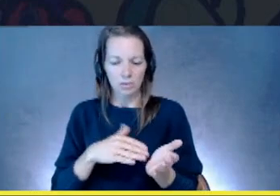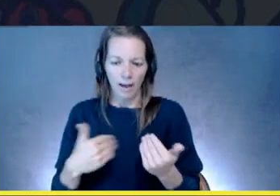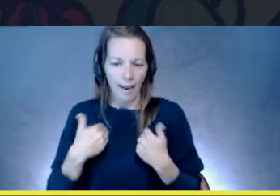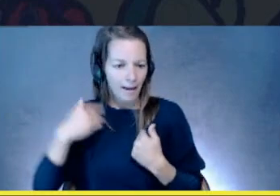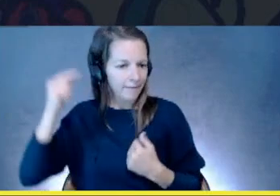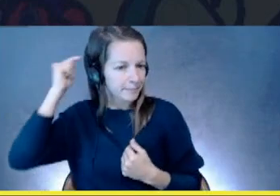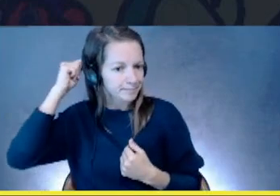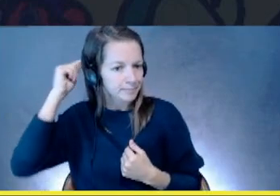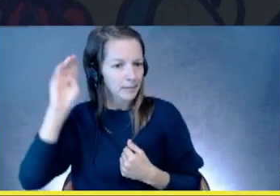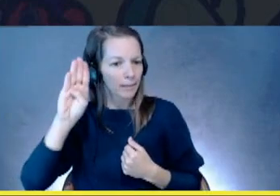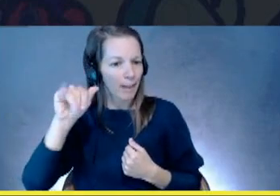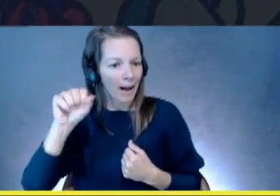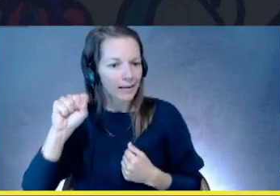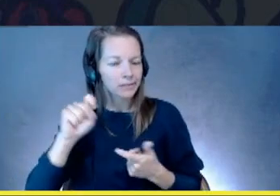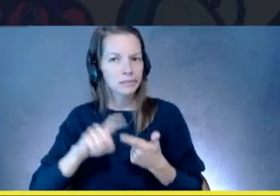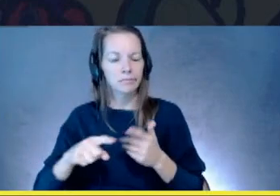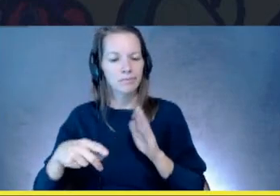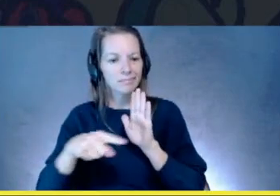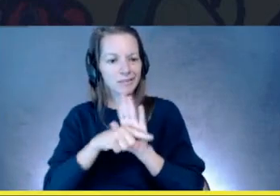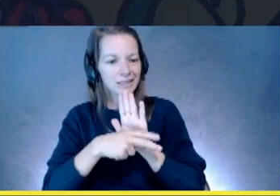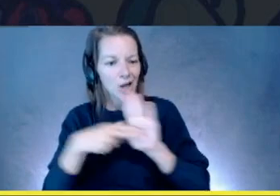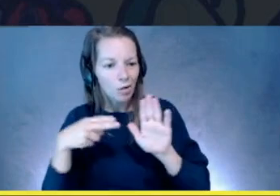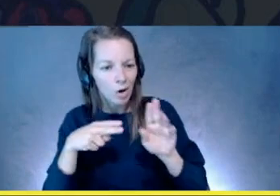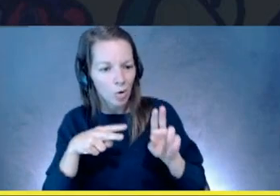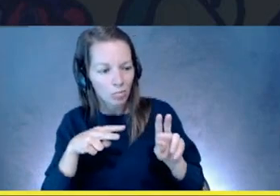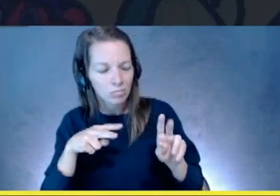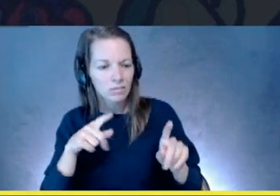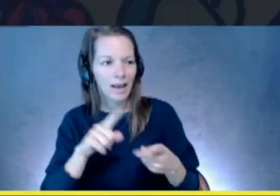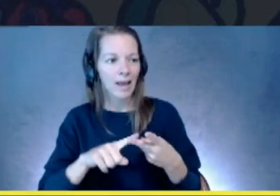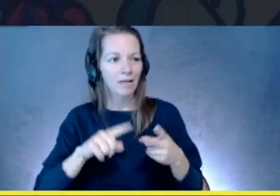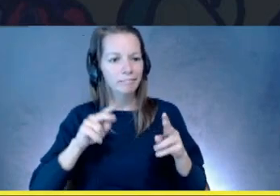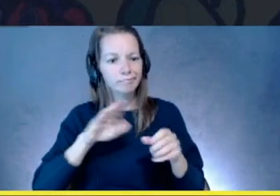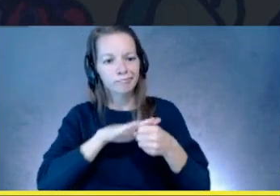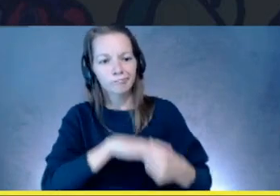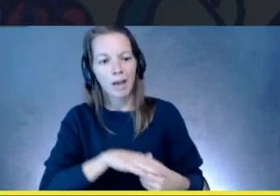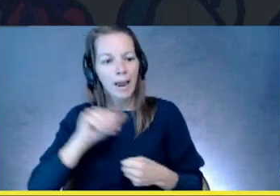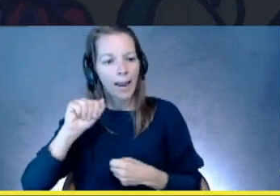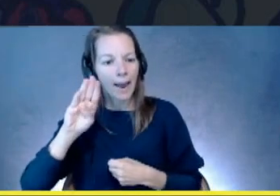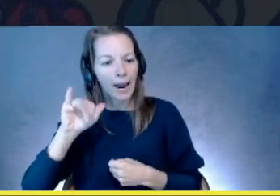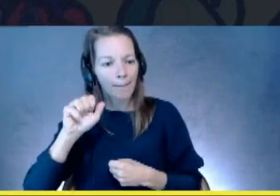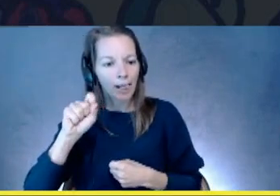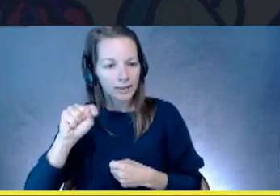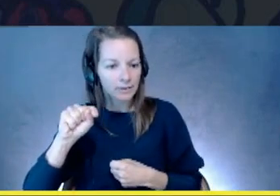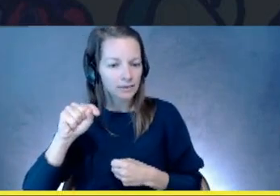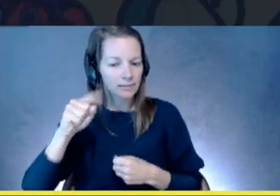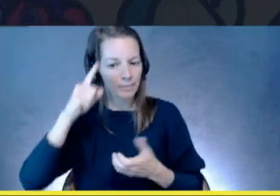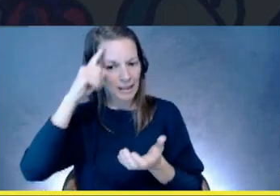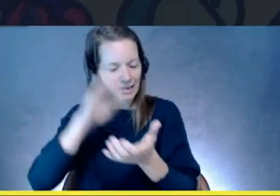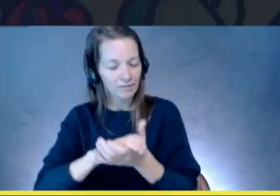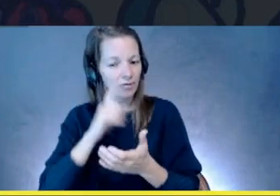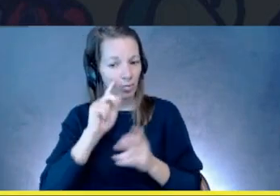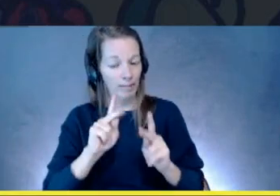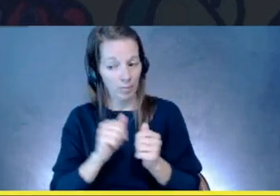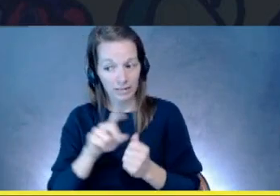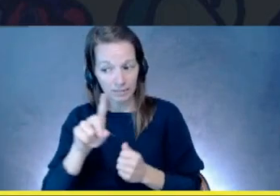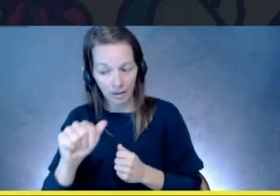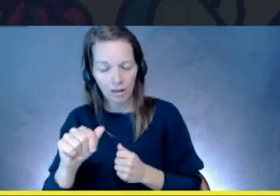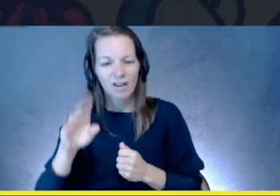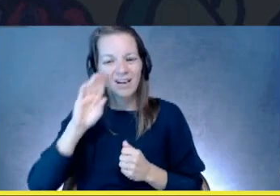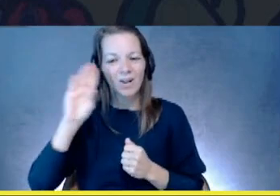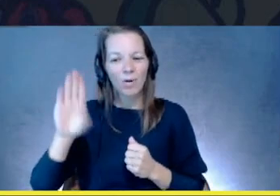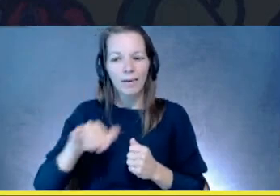stereotyped beliefs, ableist beliefs about people with disabilities. And overall, we know that mistreatment